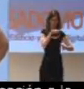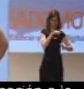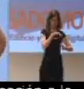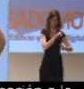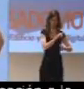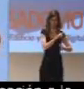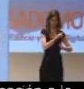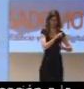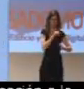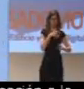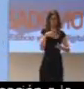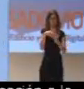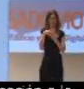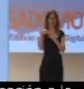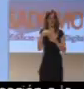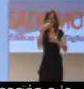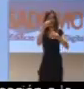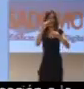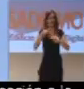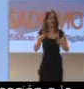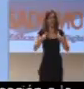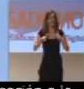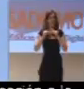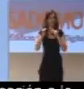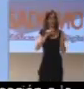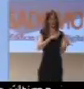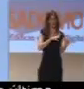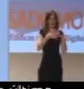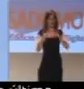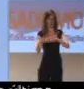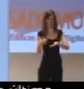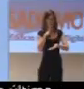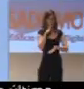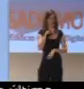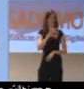to the reality of